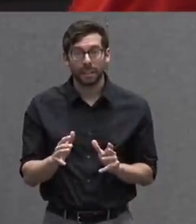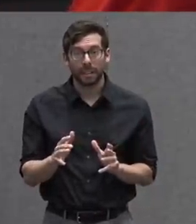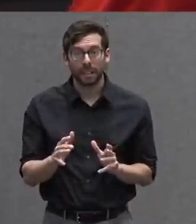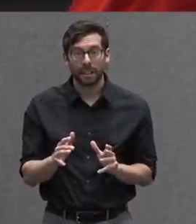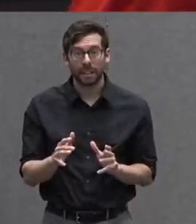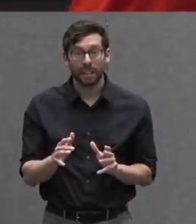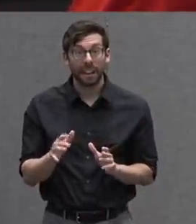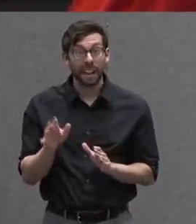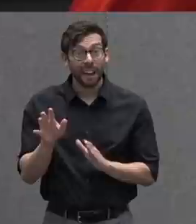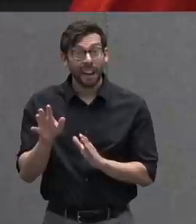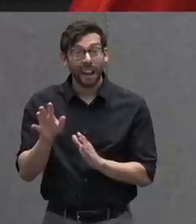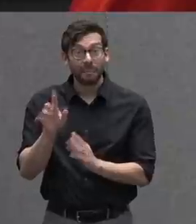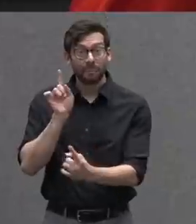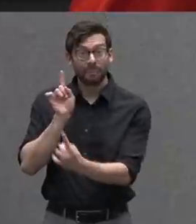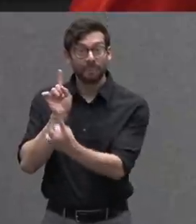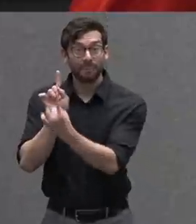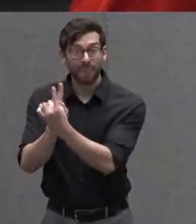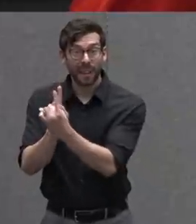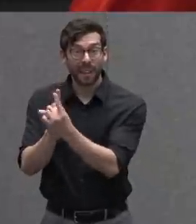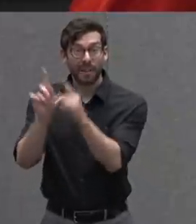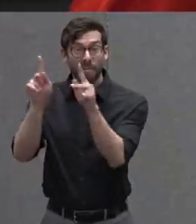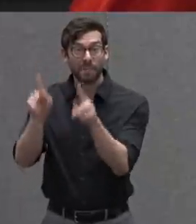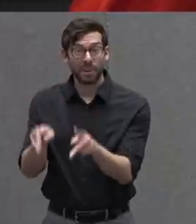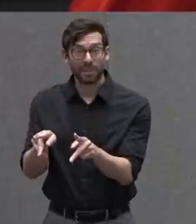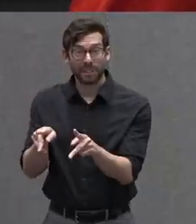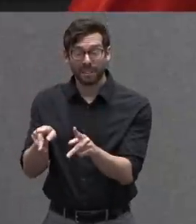who drew with the purple crayon, the bird that saved her.